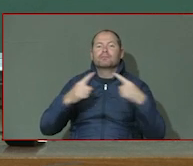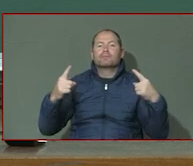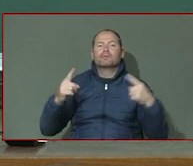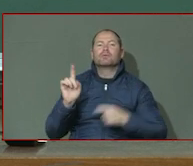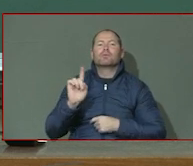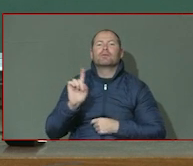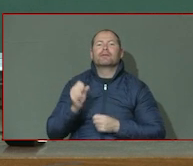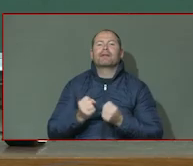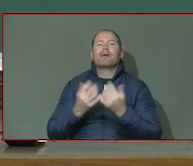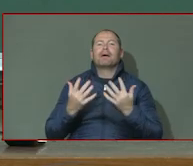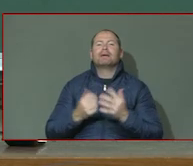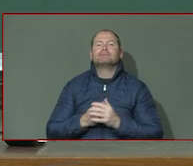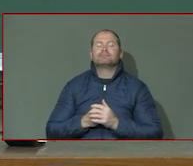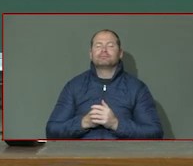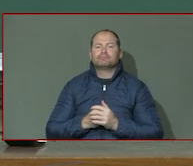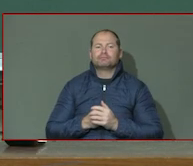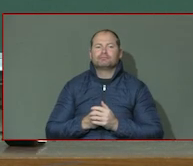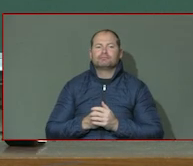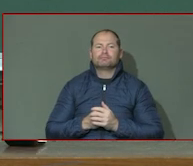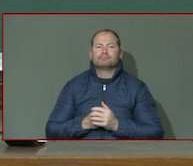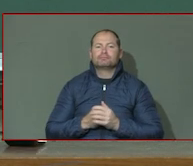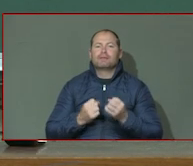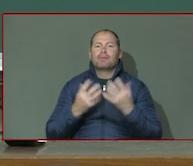How much was the final dividend?